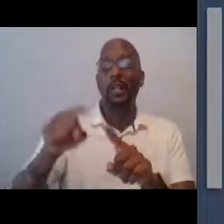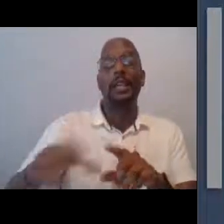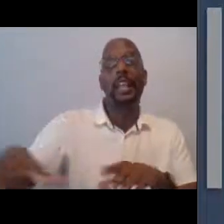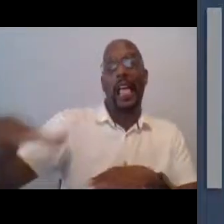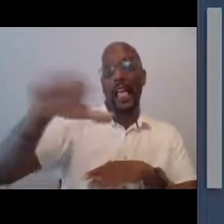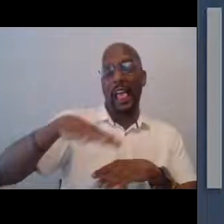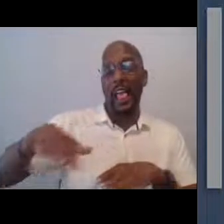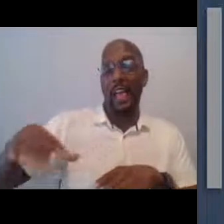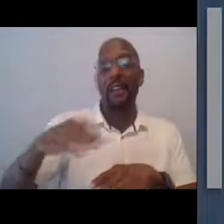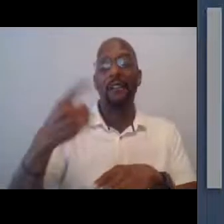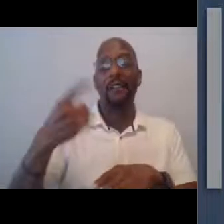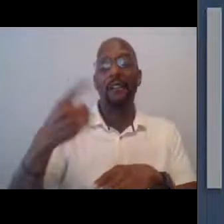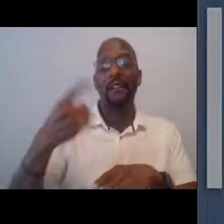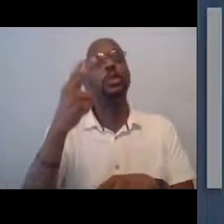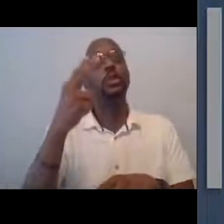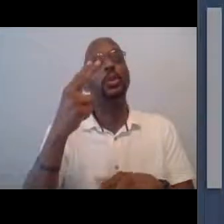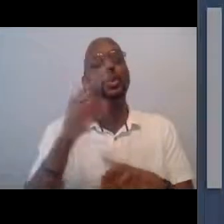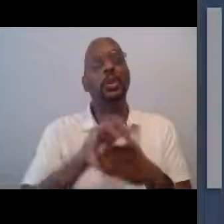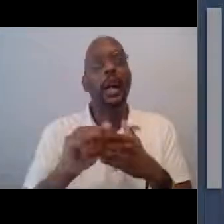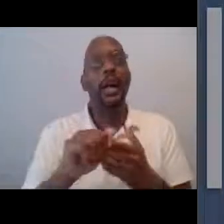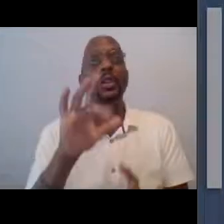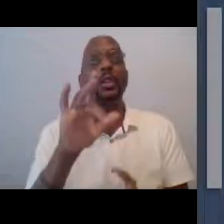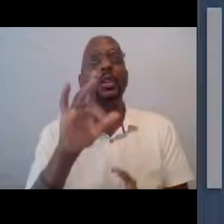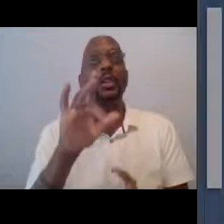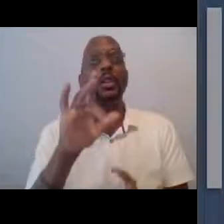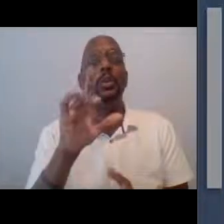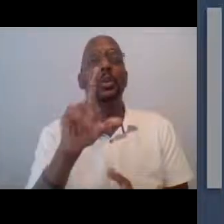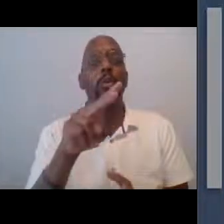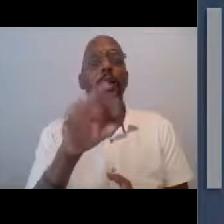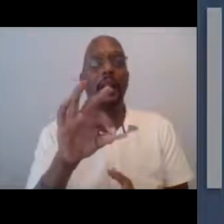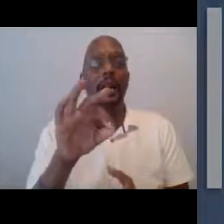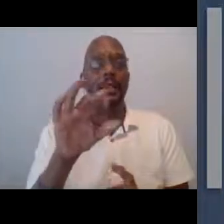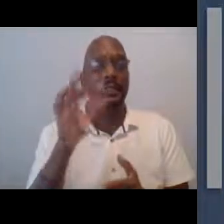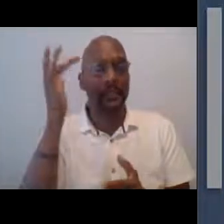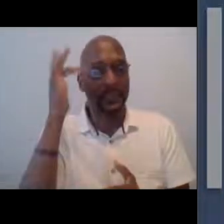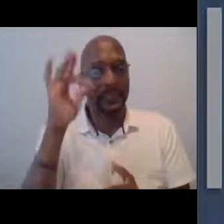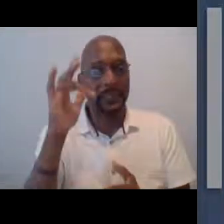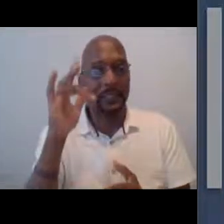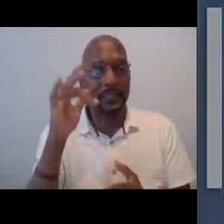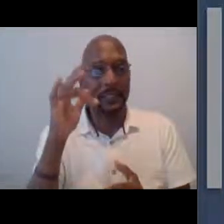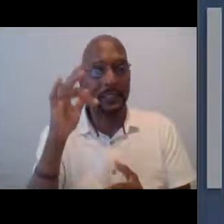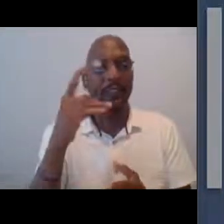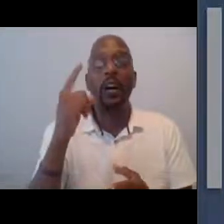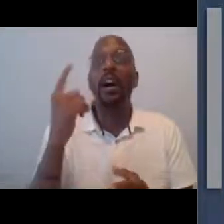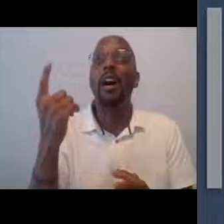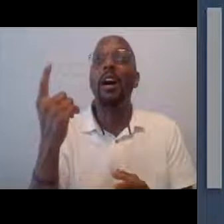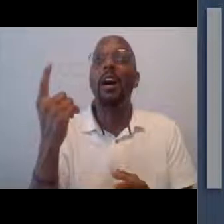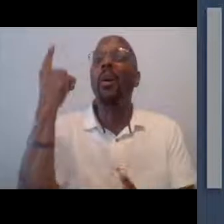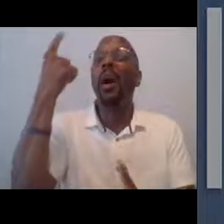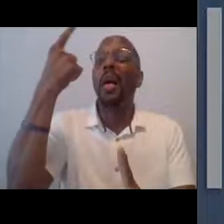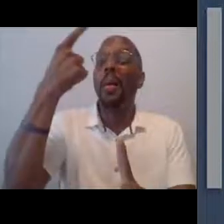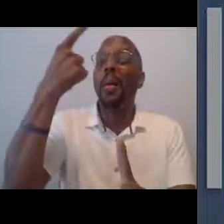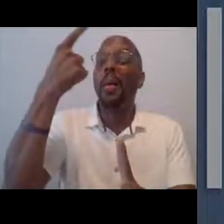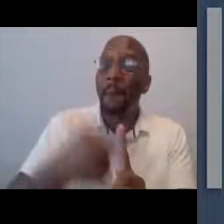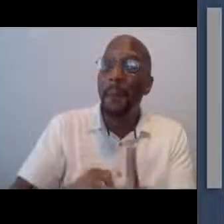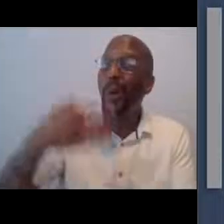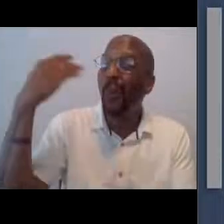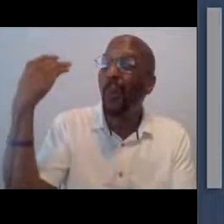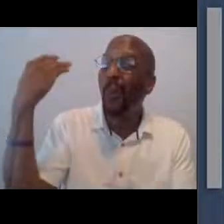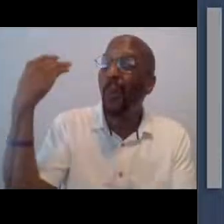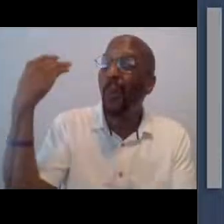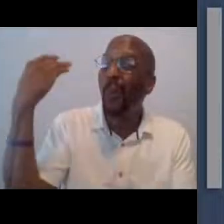literally $2.29. They actually get to keep that bike if they want to for an entire month. That's incredible, but